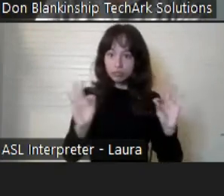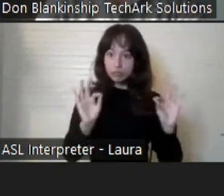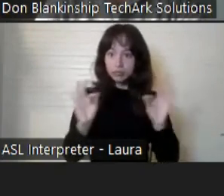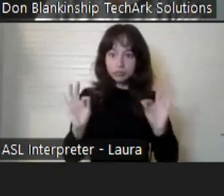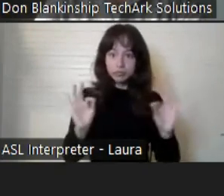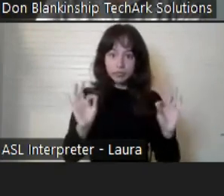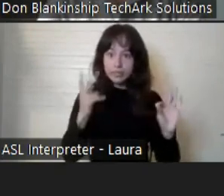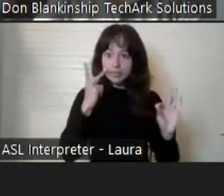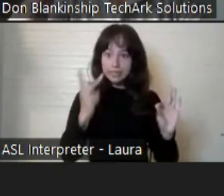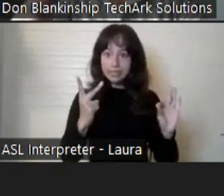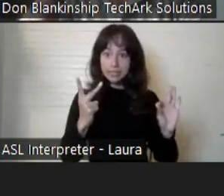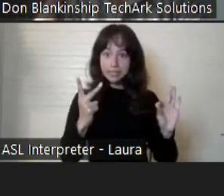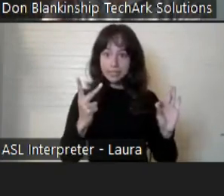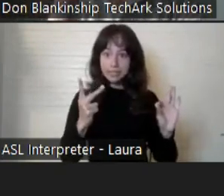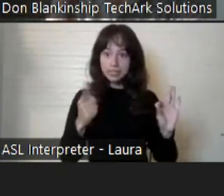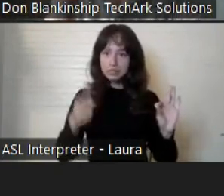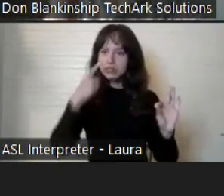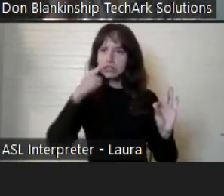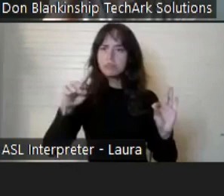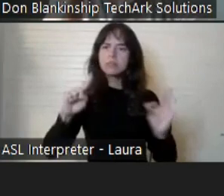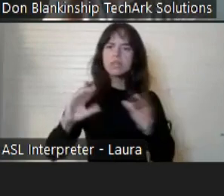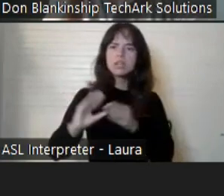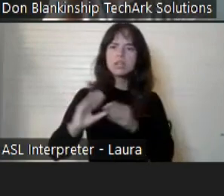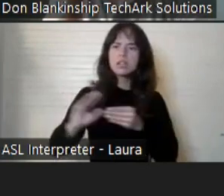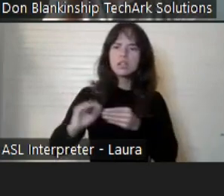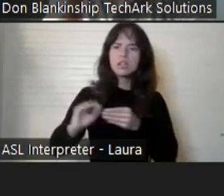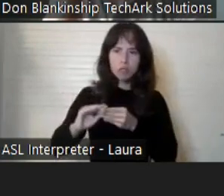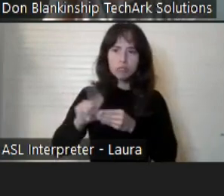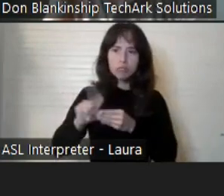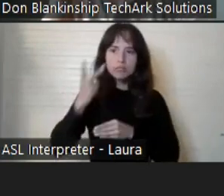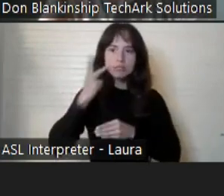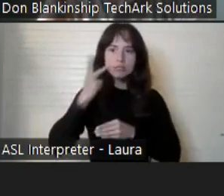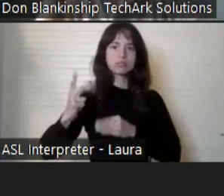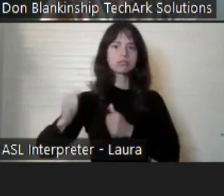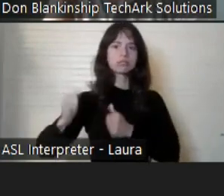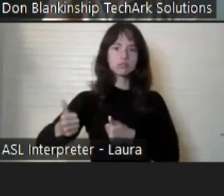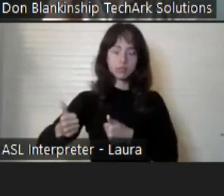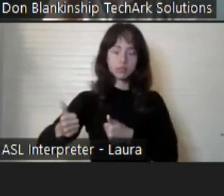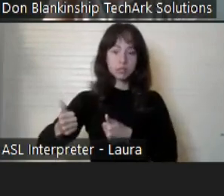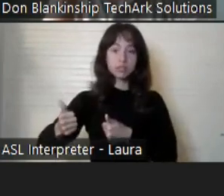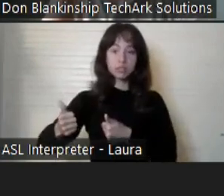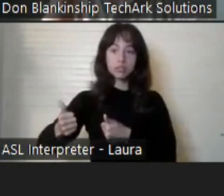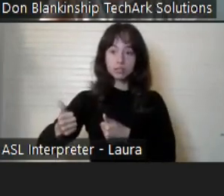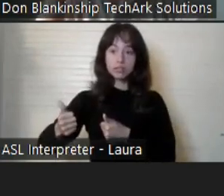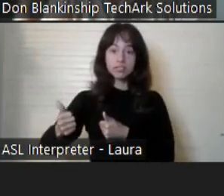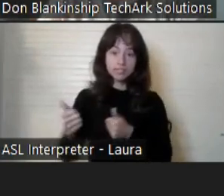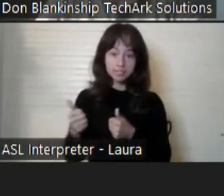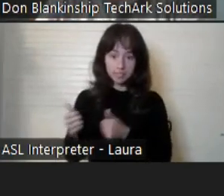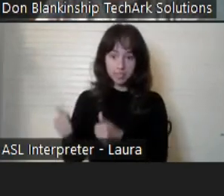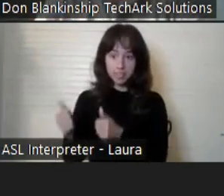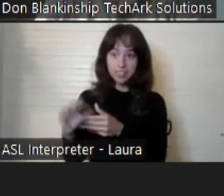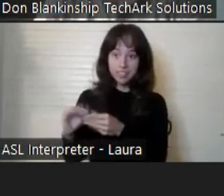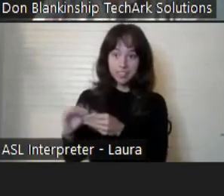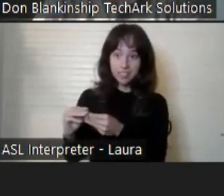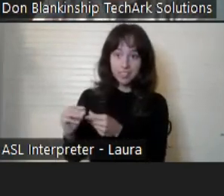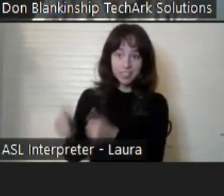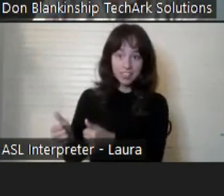just confirm for me in the chat? You see that certificate? Yes. So everybody here today live with us will receive a